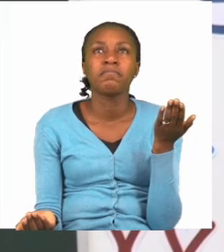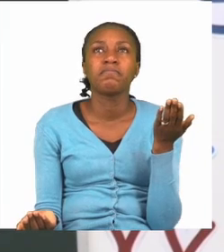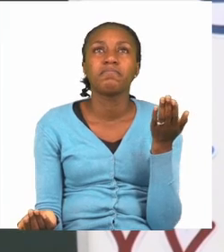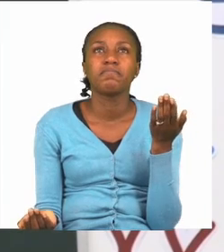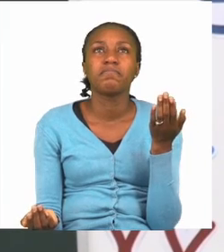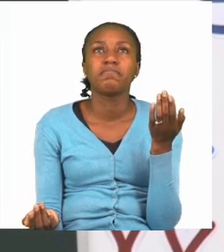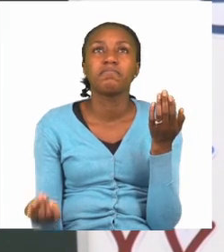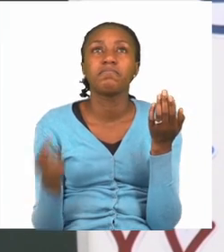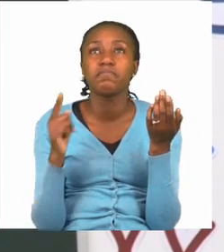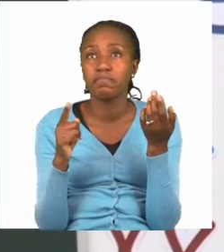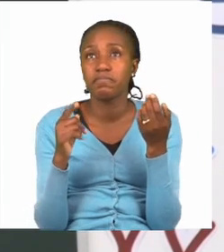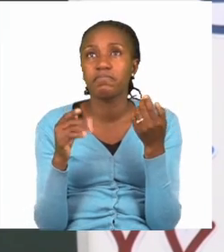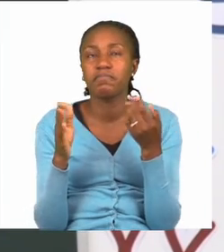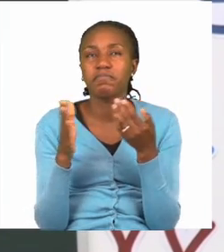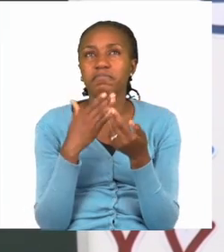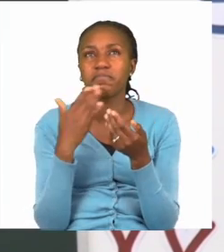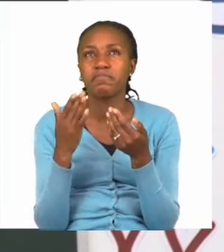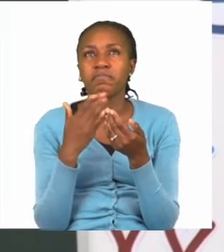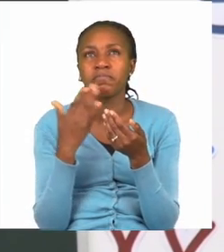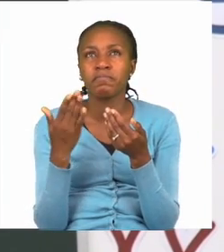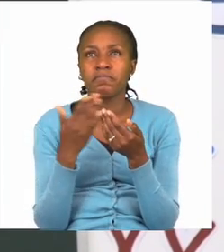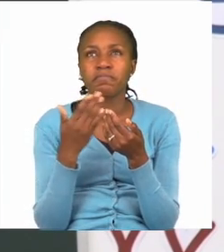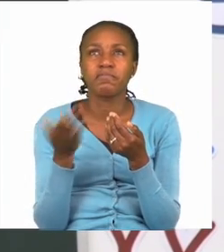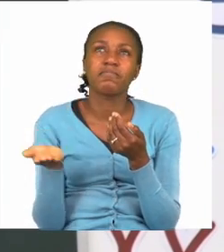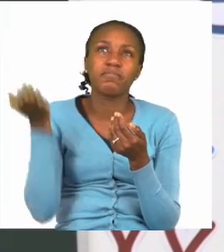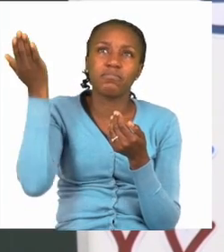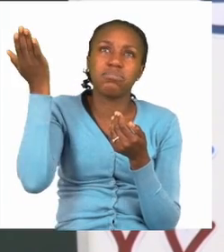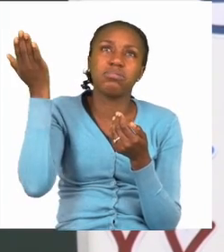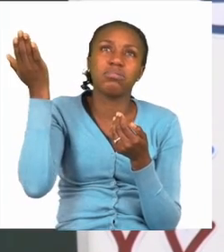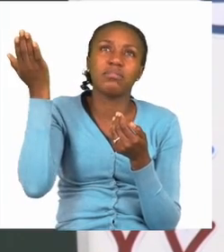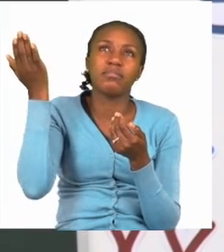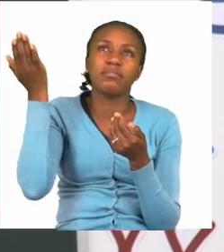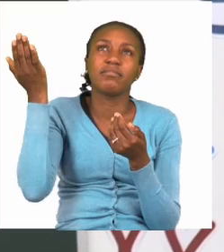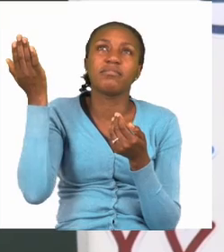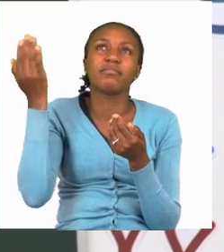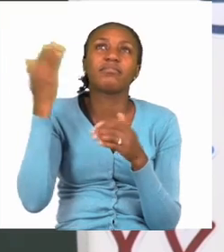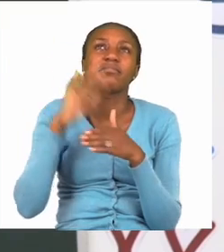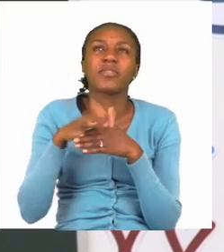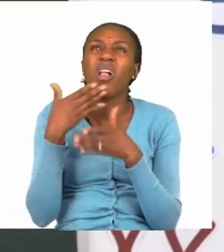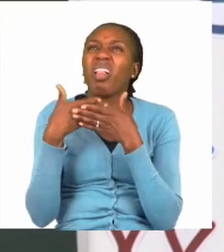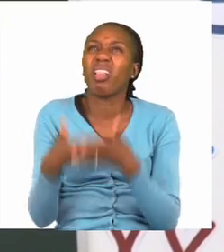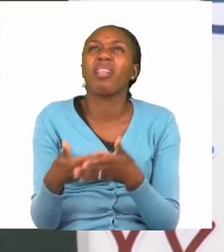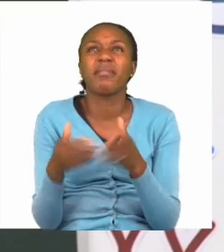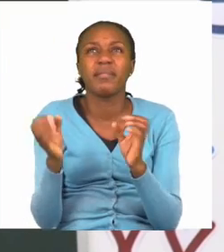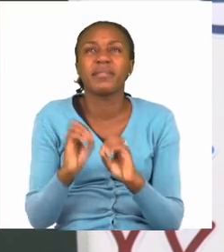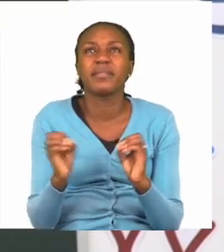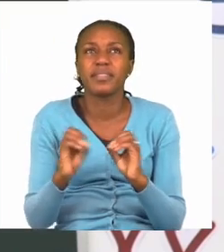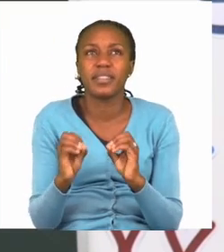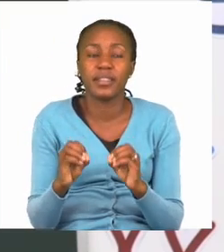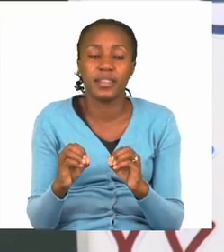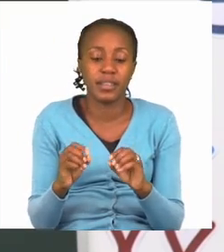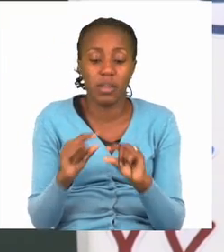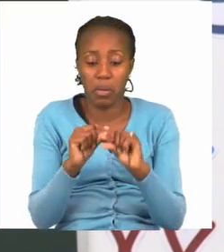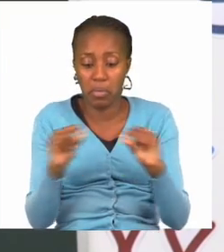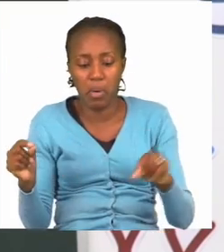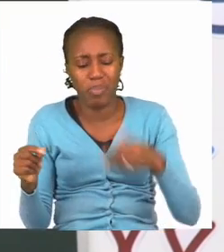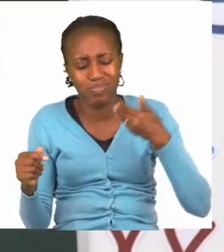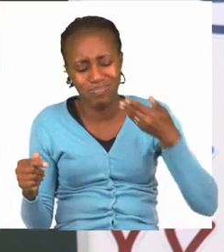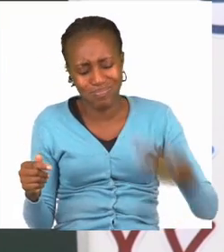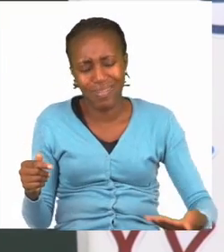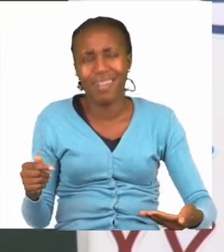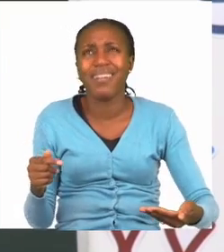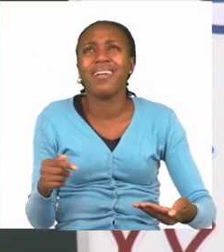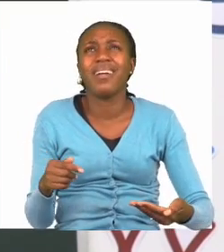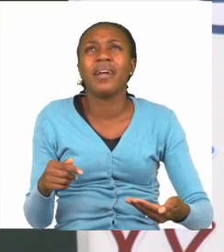lighter object would be the one on top because it weighs less than the item weighing